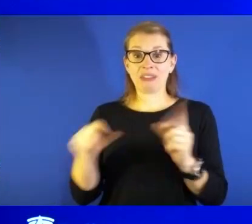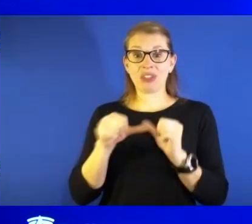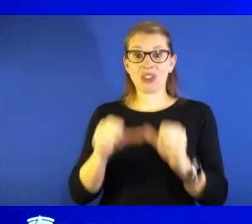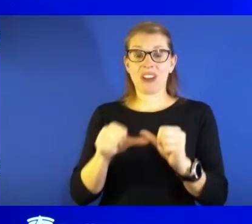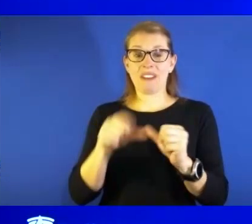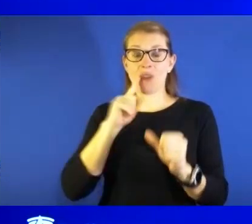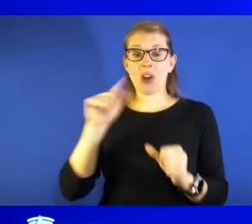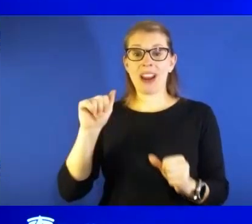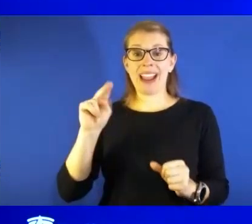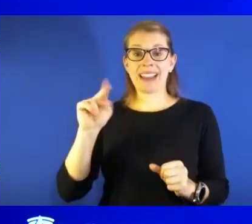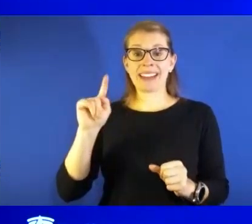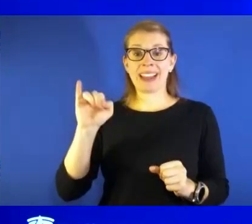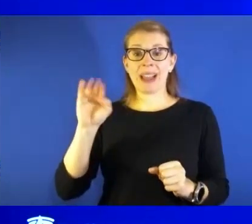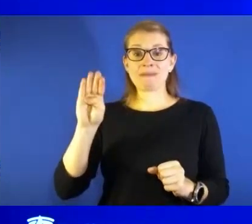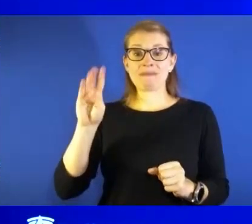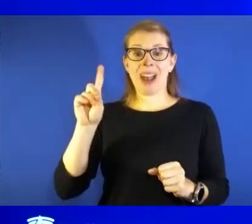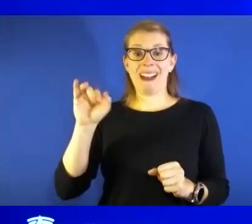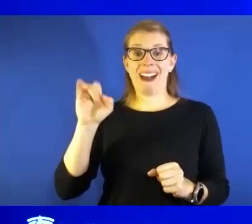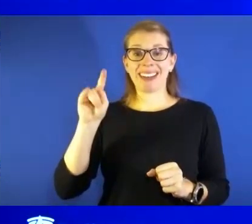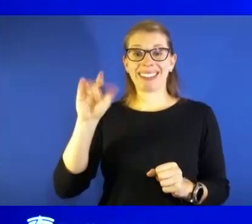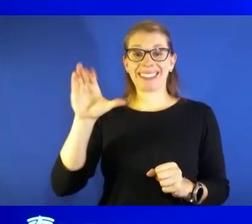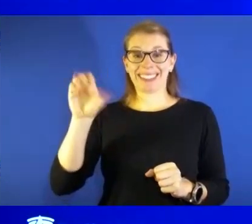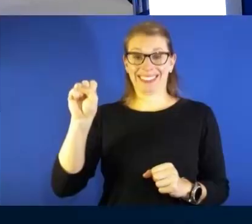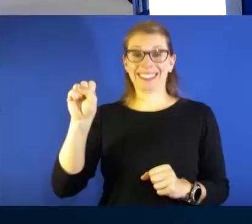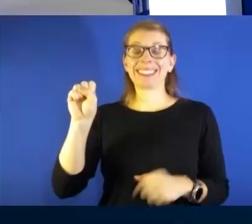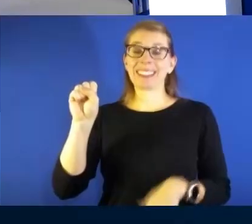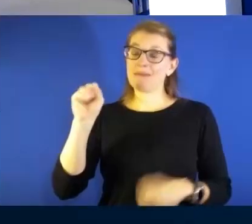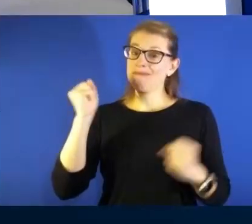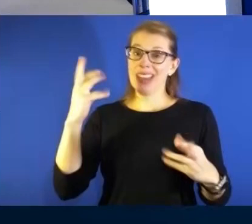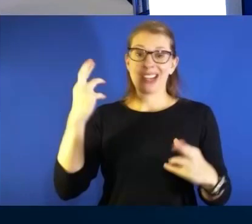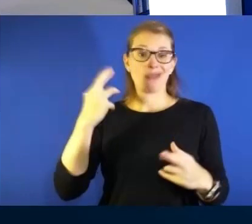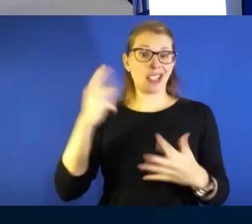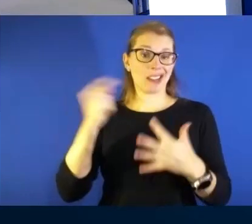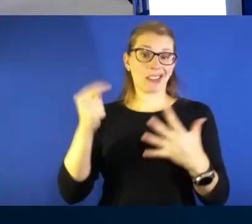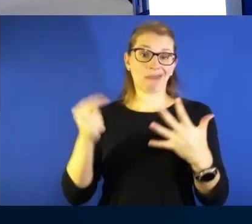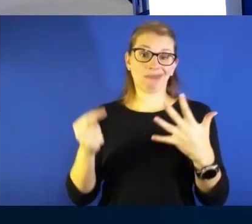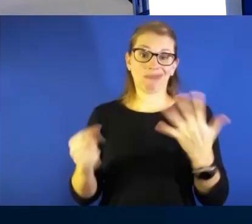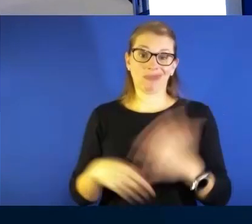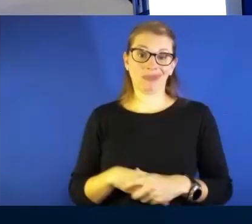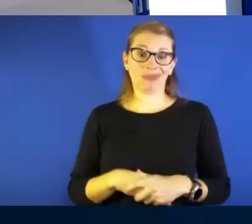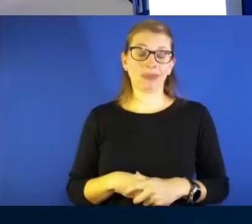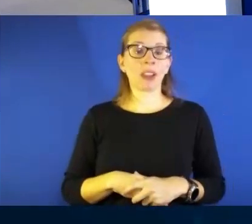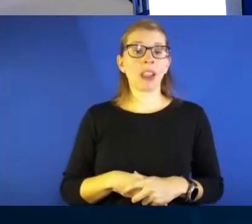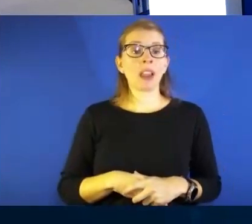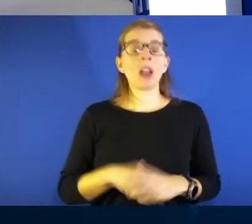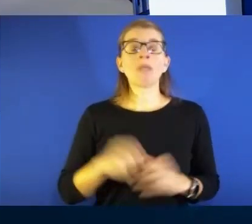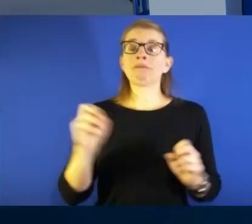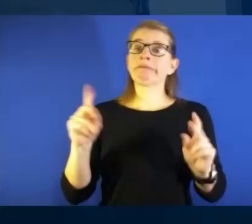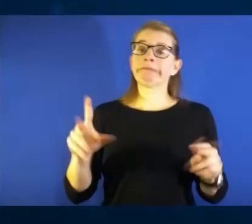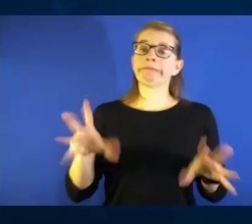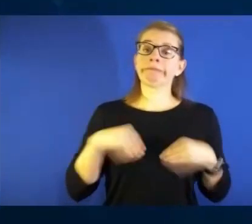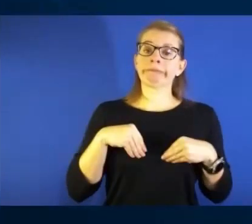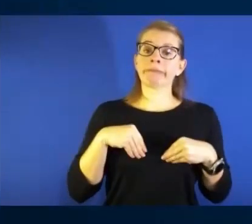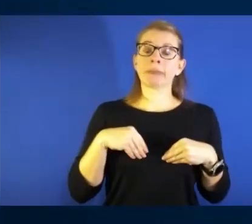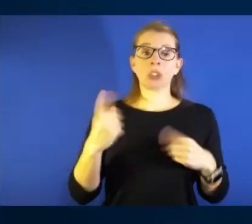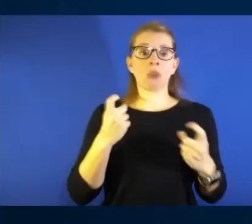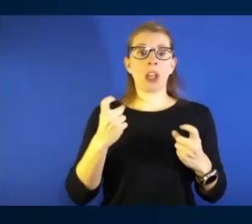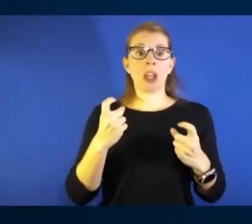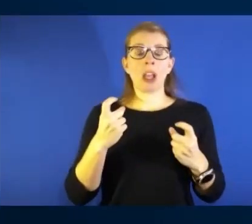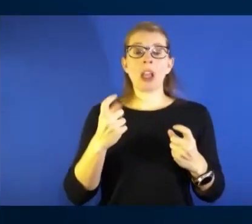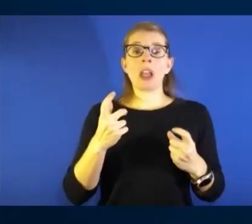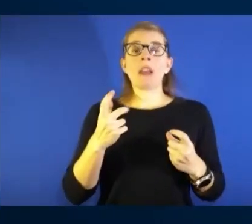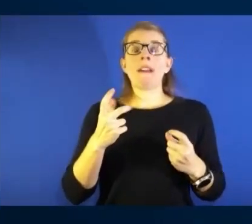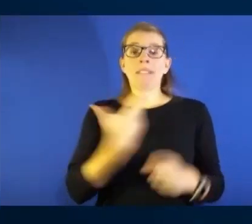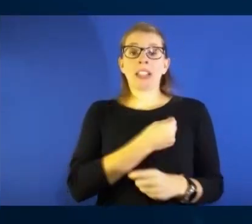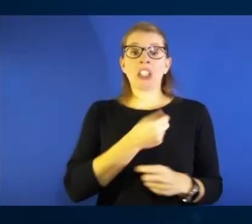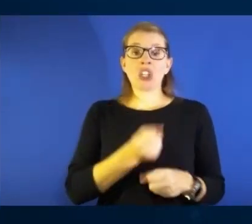antibiotics. And so I think it's a number of reasons. Okay. So this is also a question we get a lot. Does the vaccine cause heart palpitations,